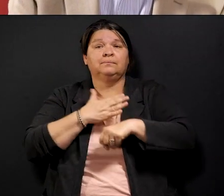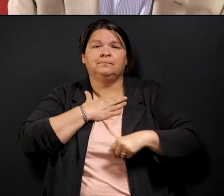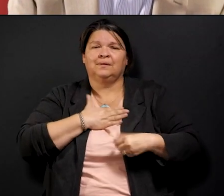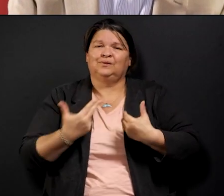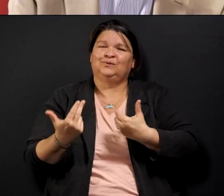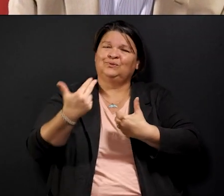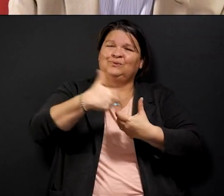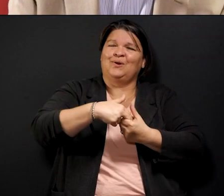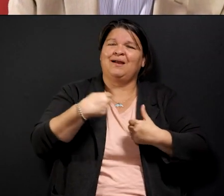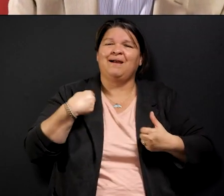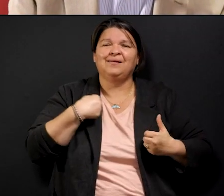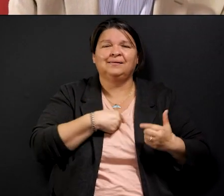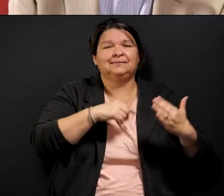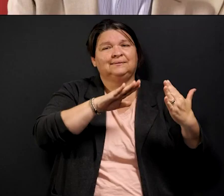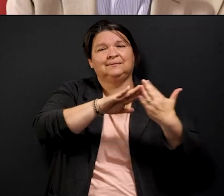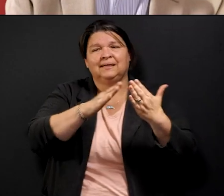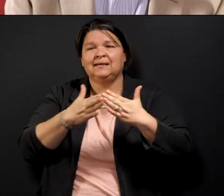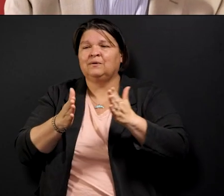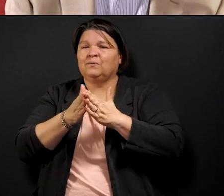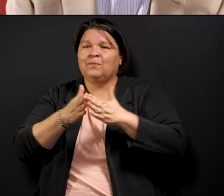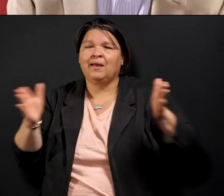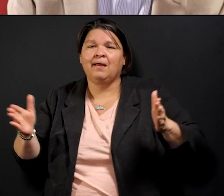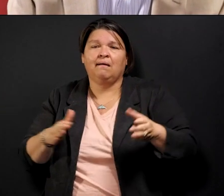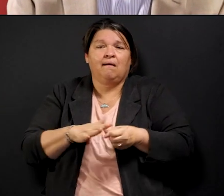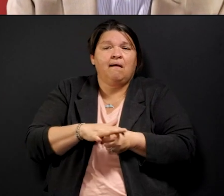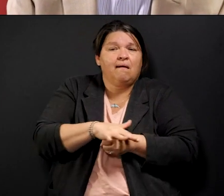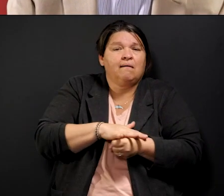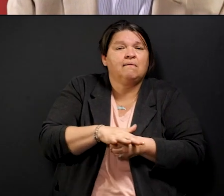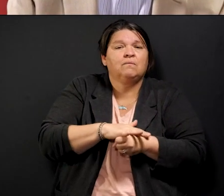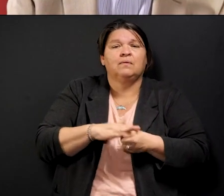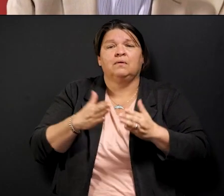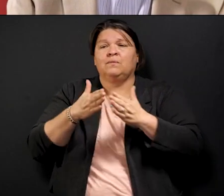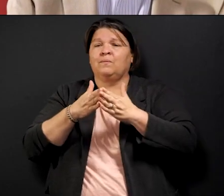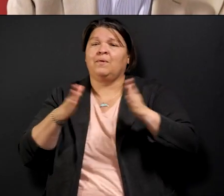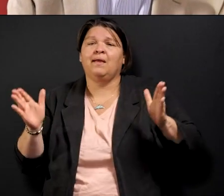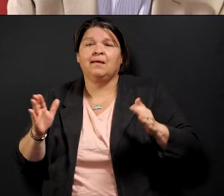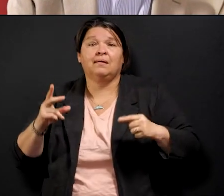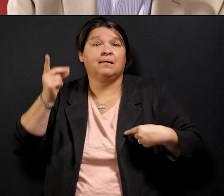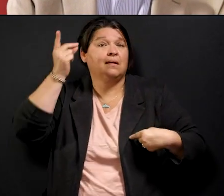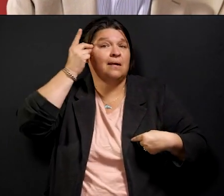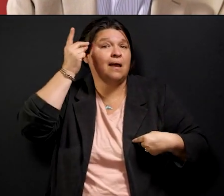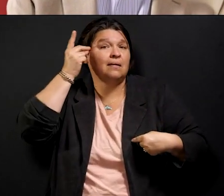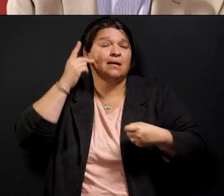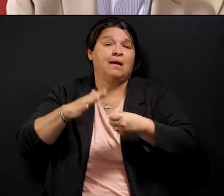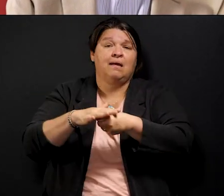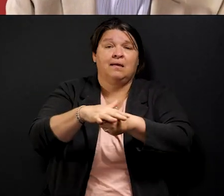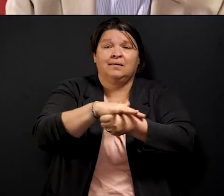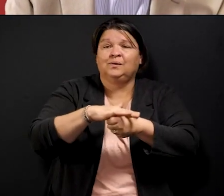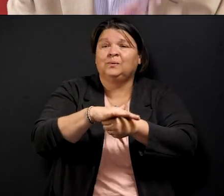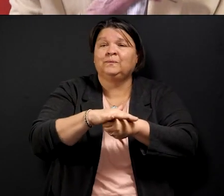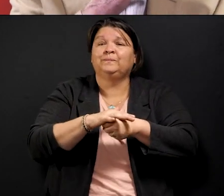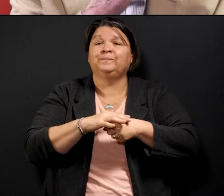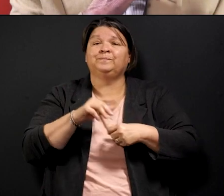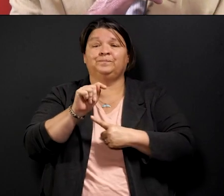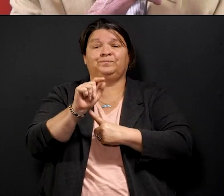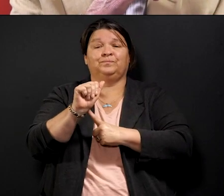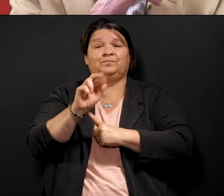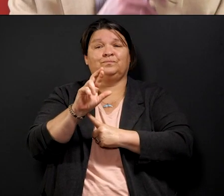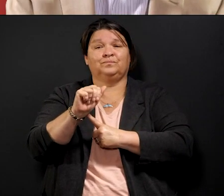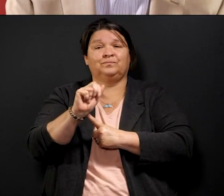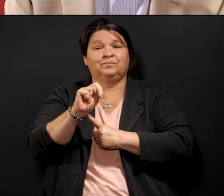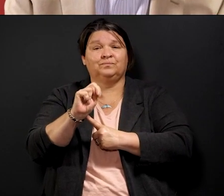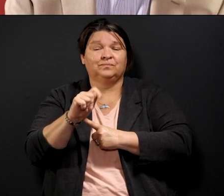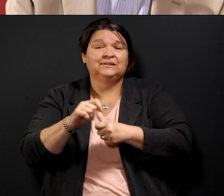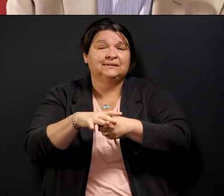countywide, and indeed Dallas and Tarrant County together. It's a DFW ovation. It's hashtag